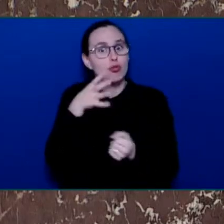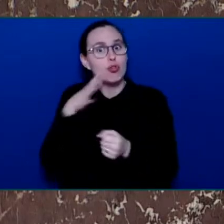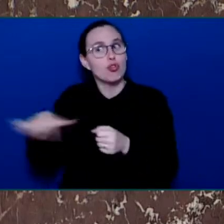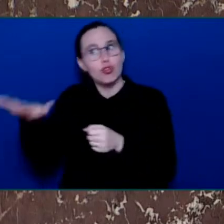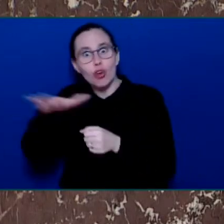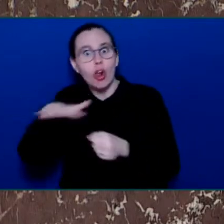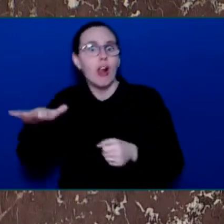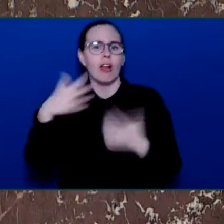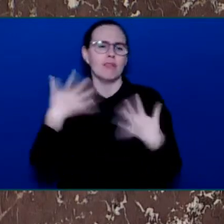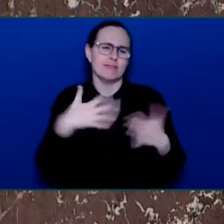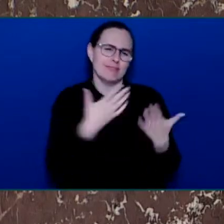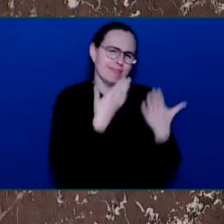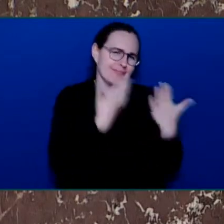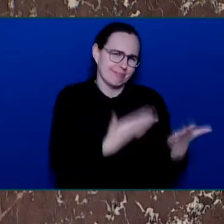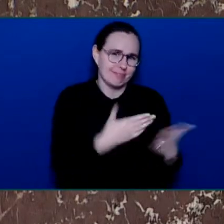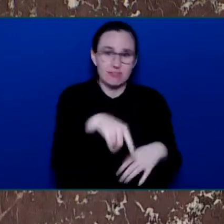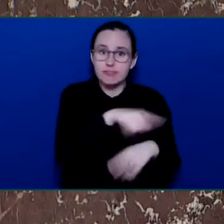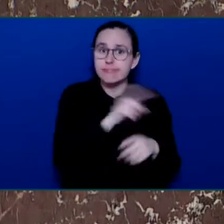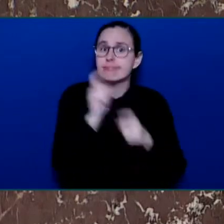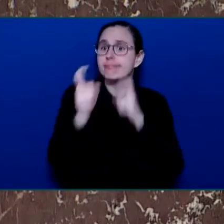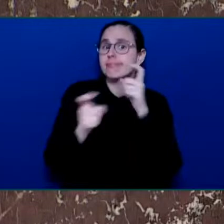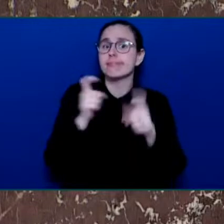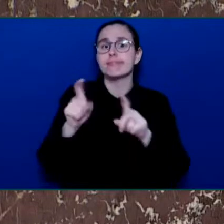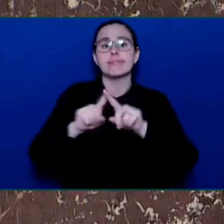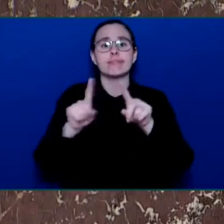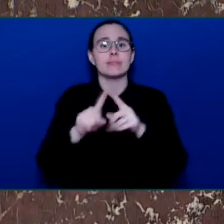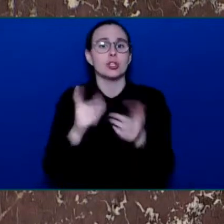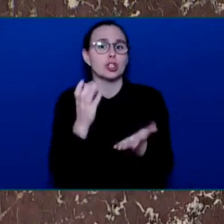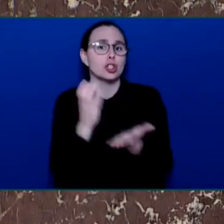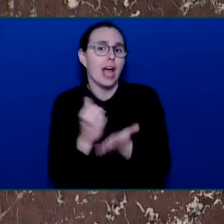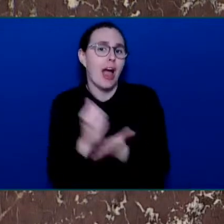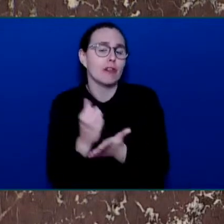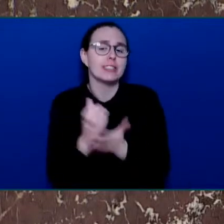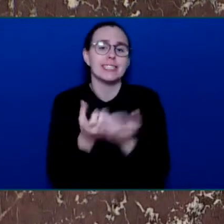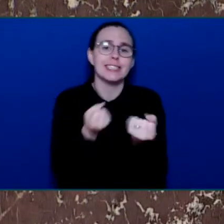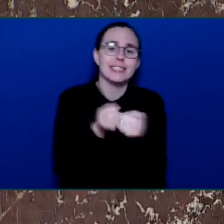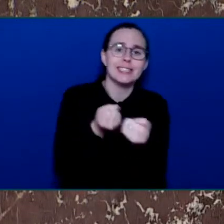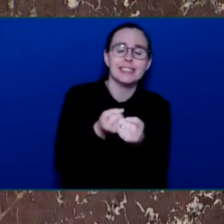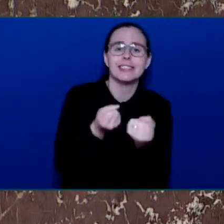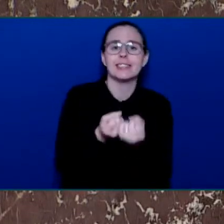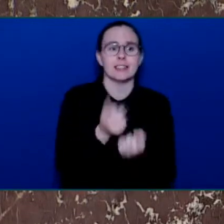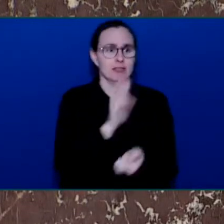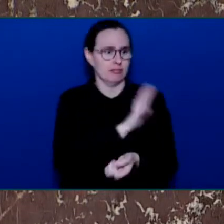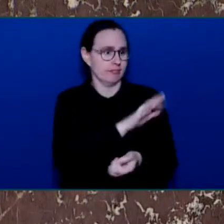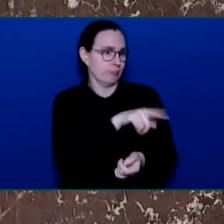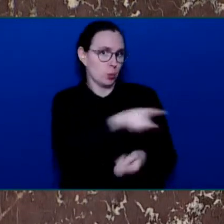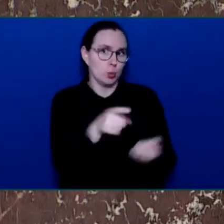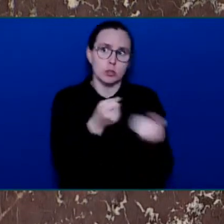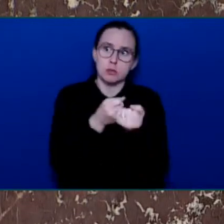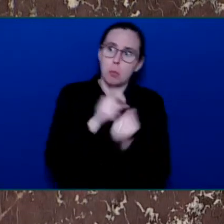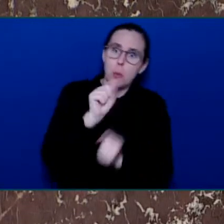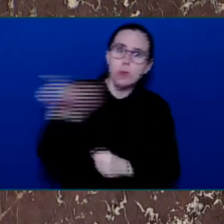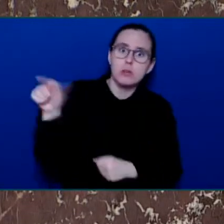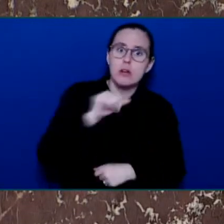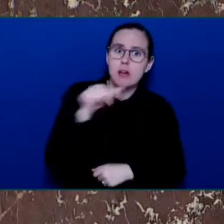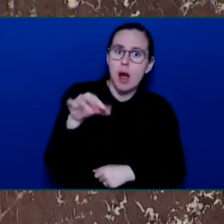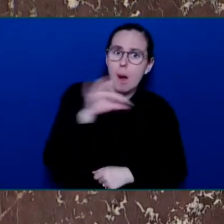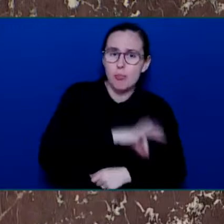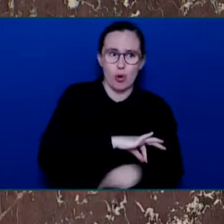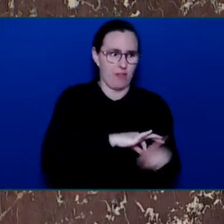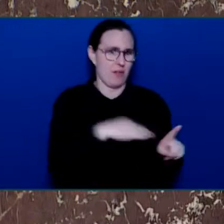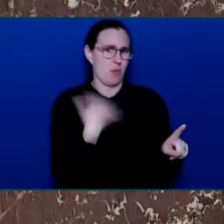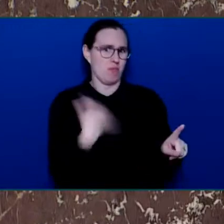and nonprofit is truly heartwarming. Your contribution not only strengthens our community fabric, but it